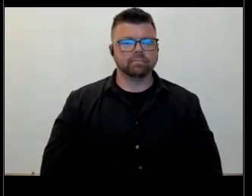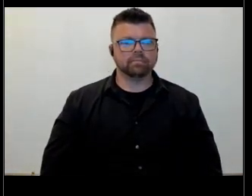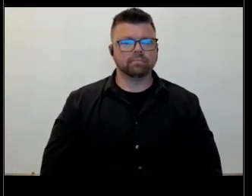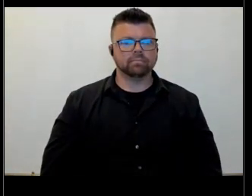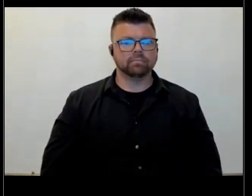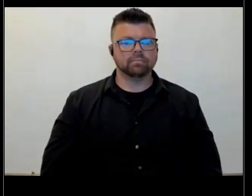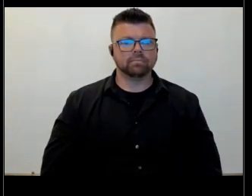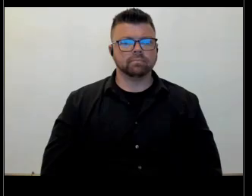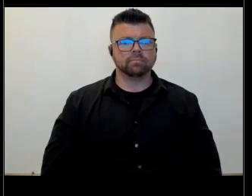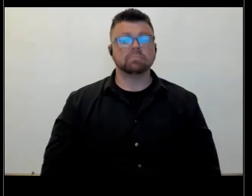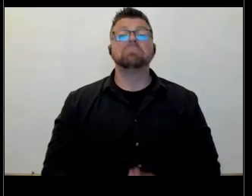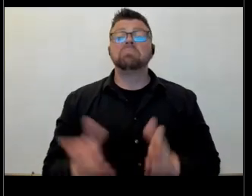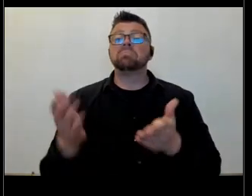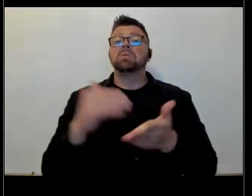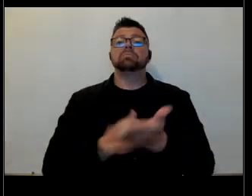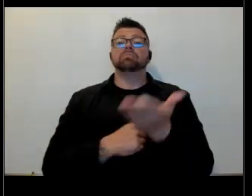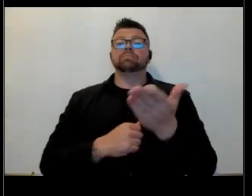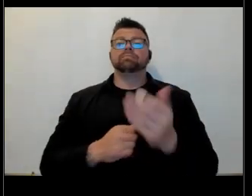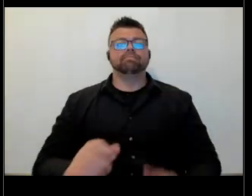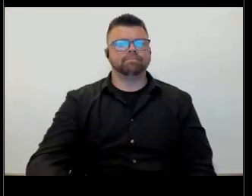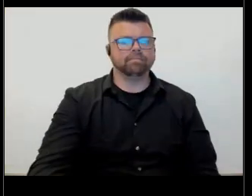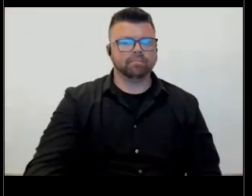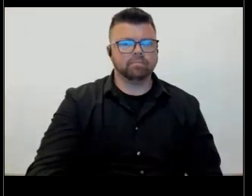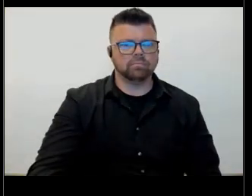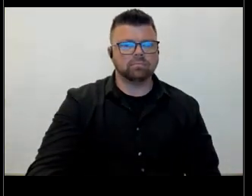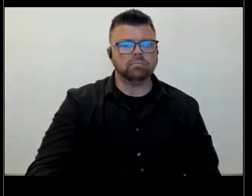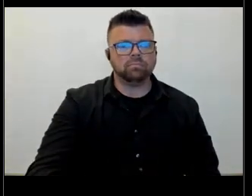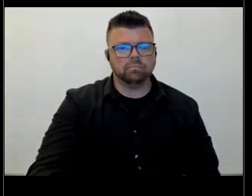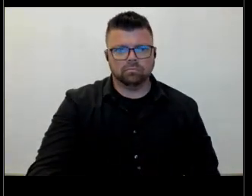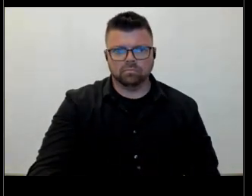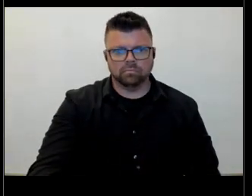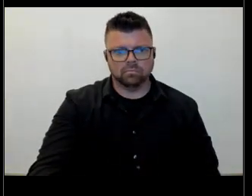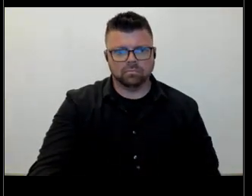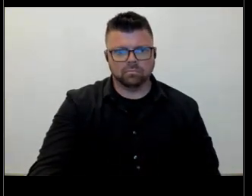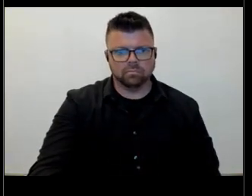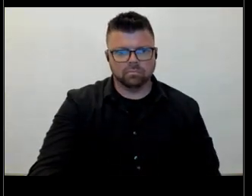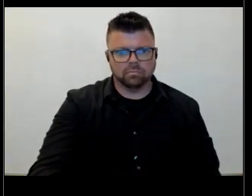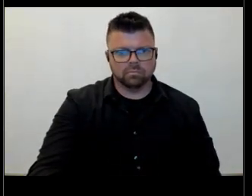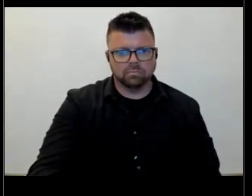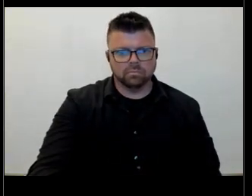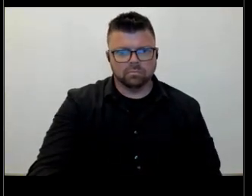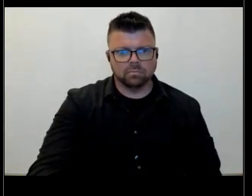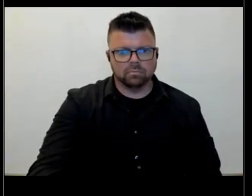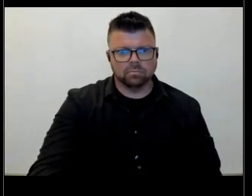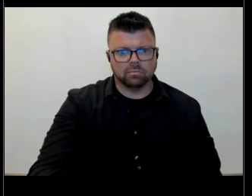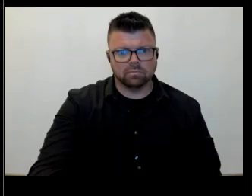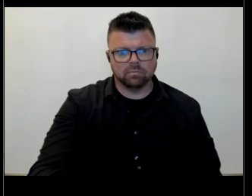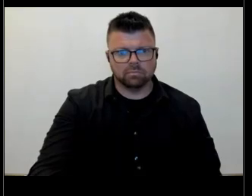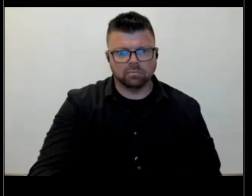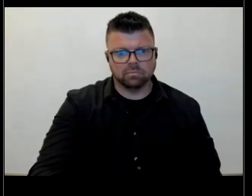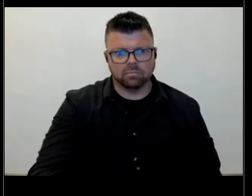And again, this reads, which features must sinks in public toilet rooms have?